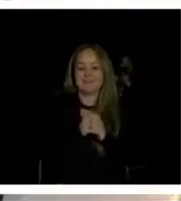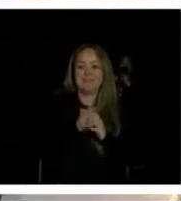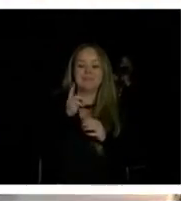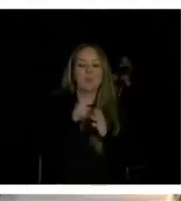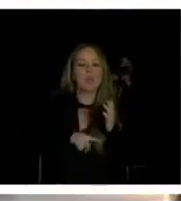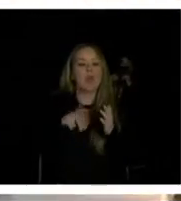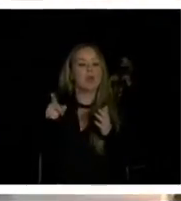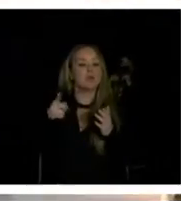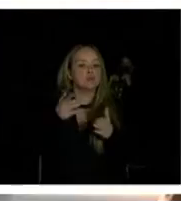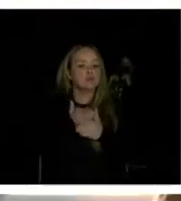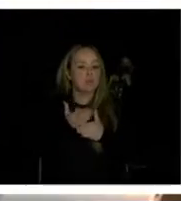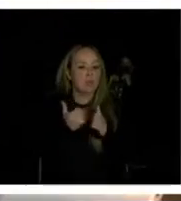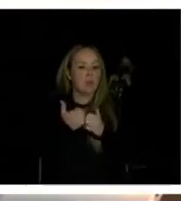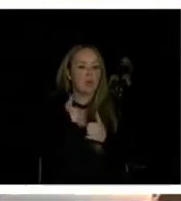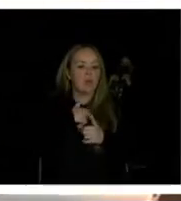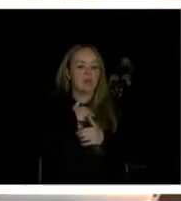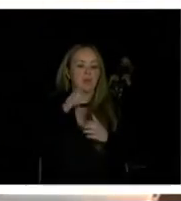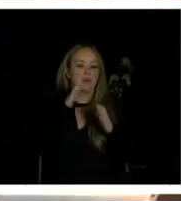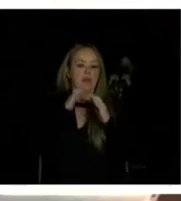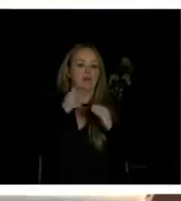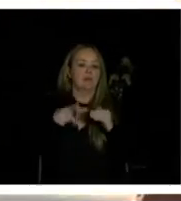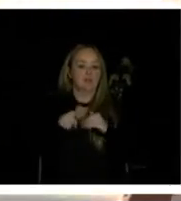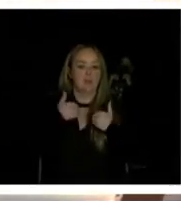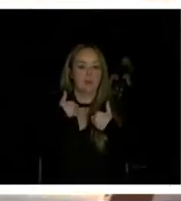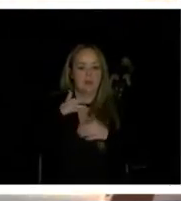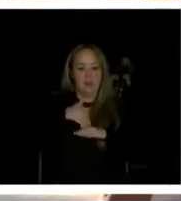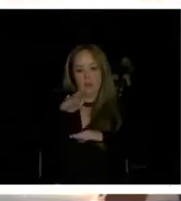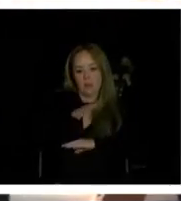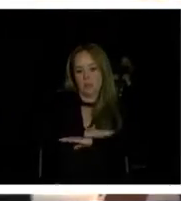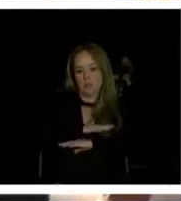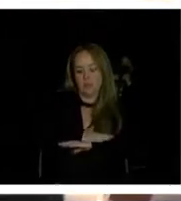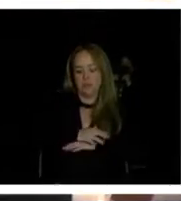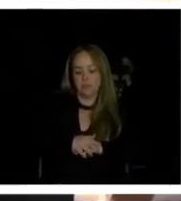What can you tell us about some of the conversation that you all had at your table?